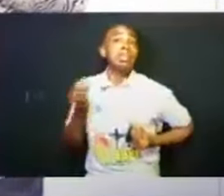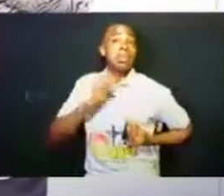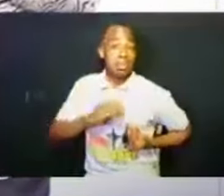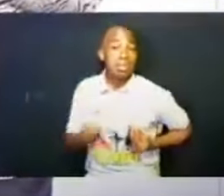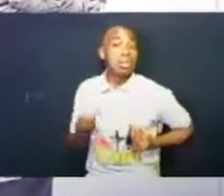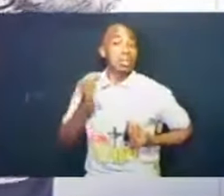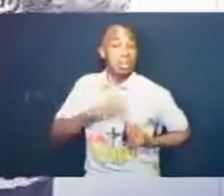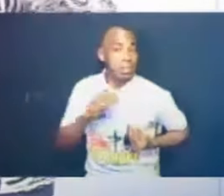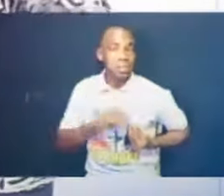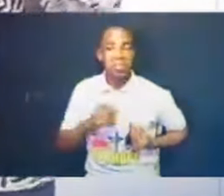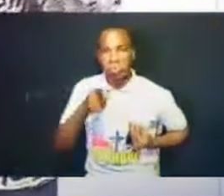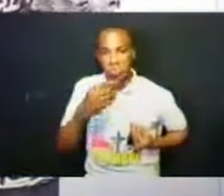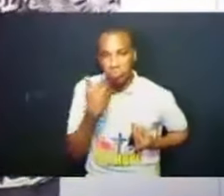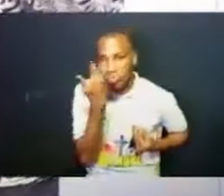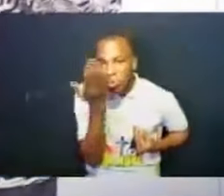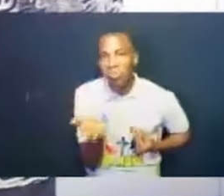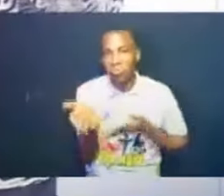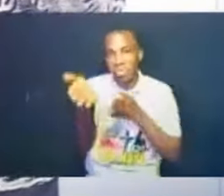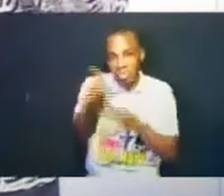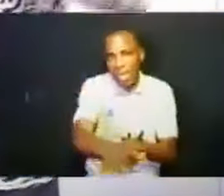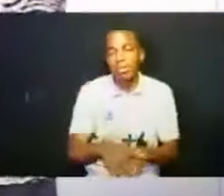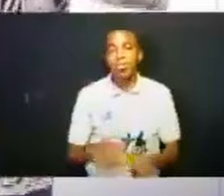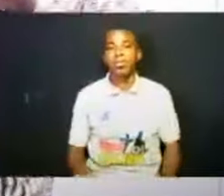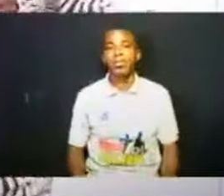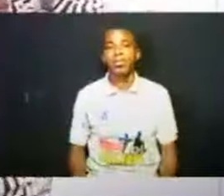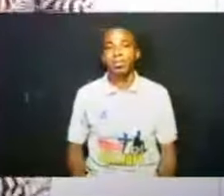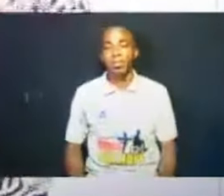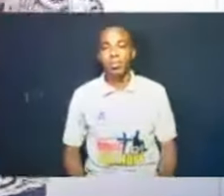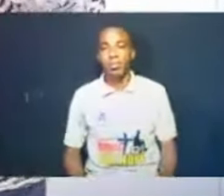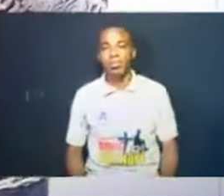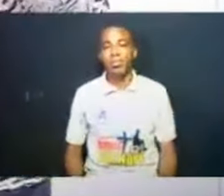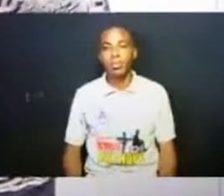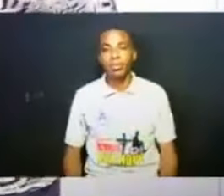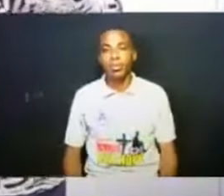die before your time. Hatred.